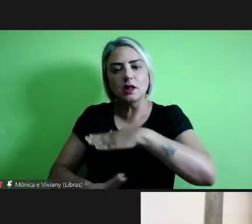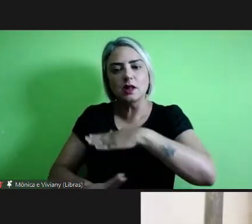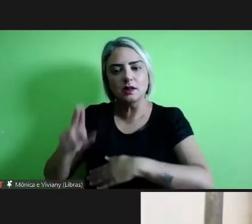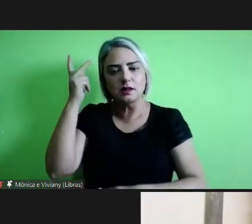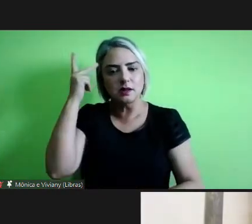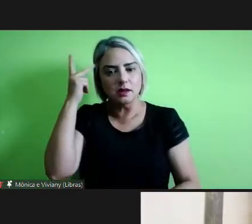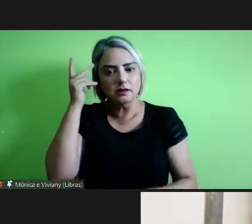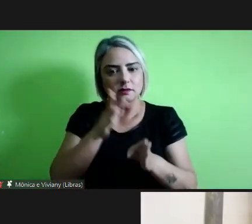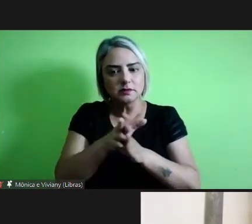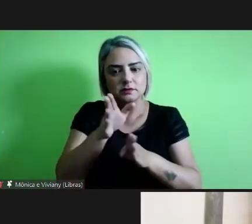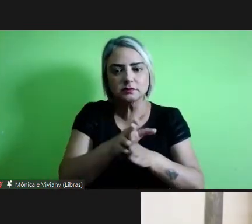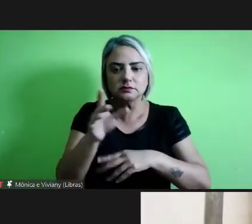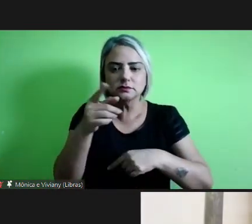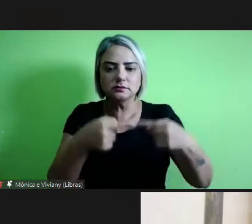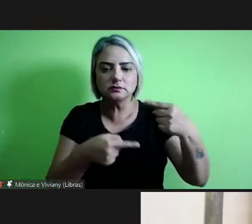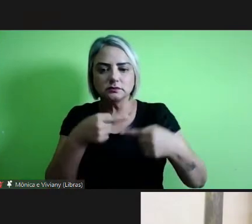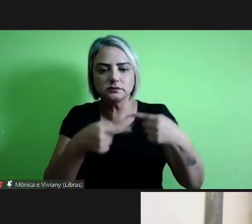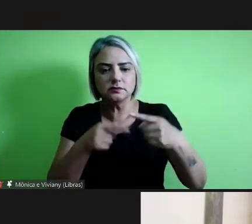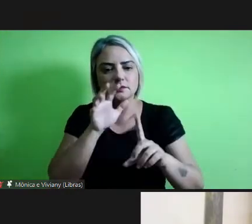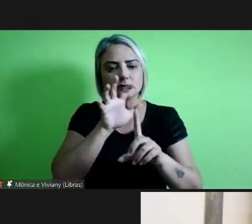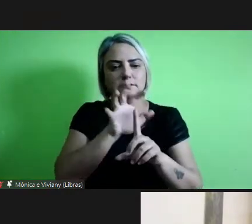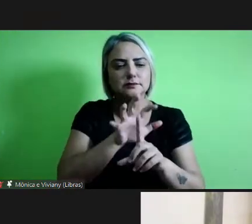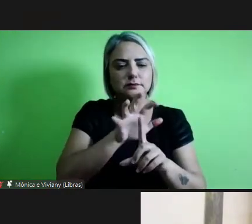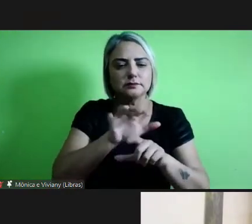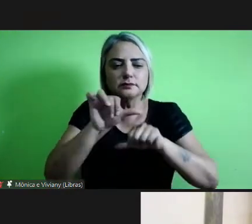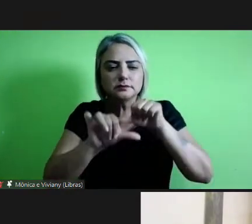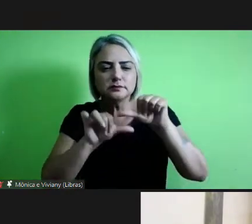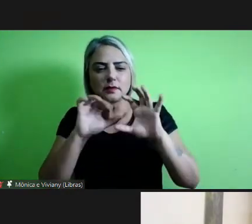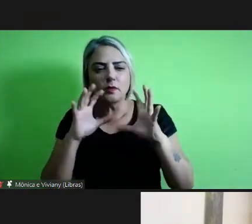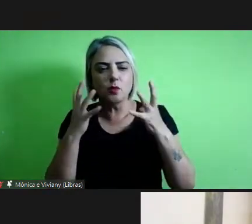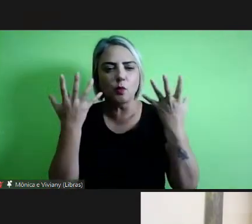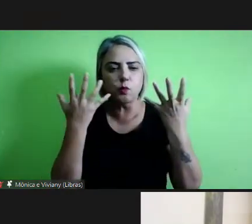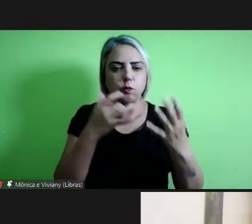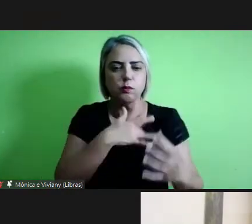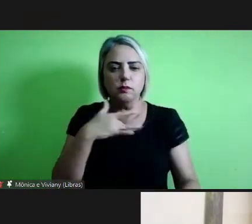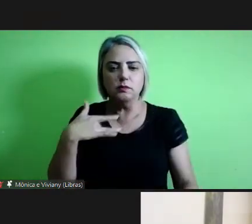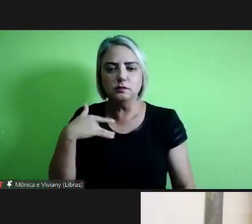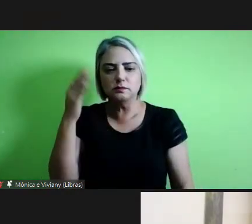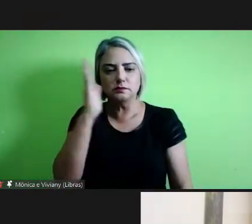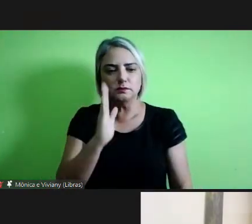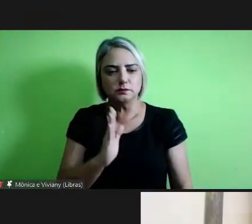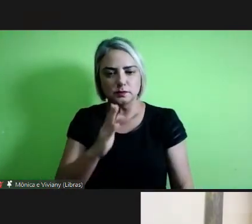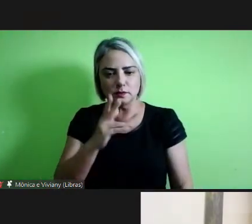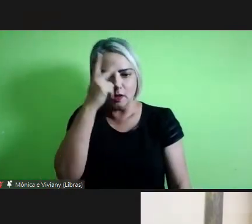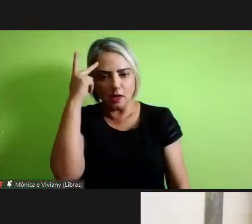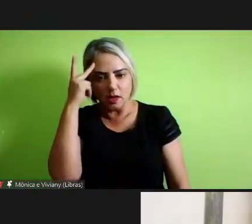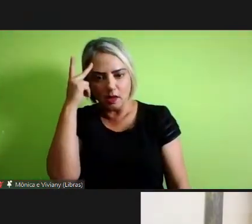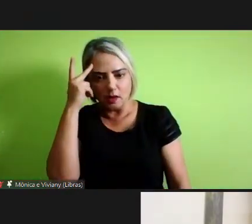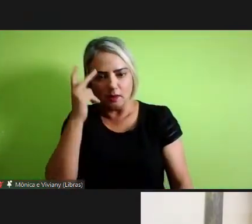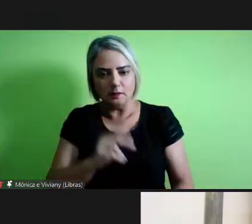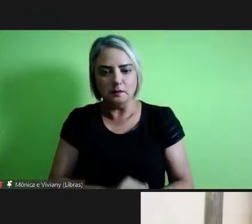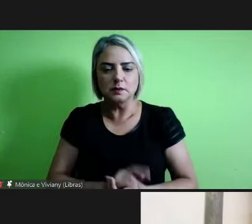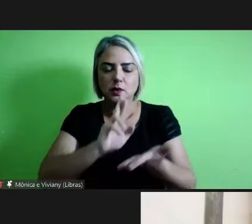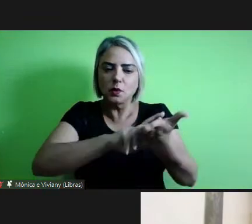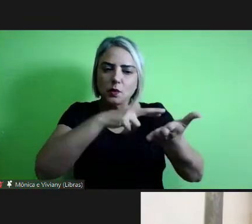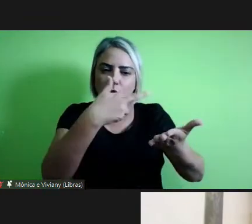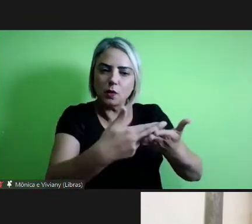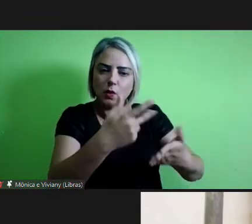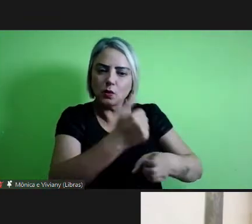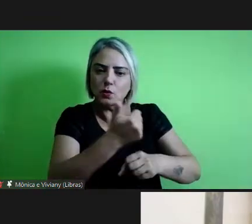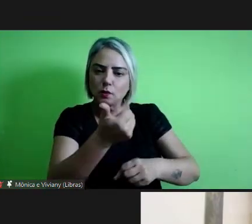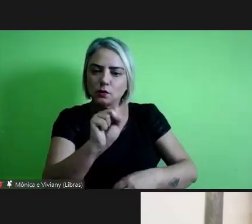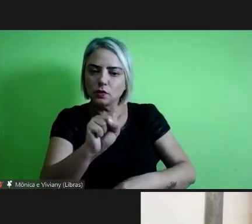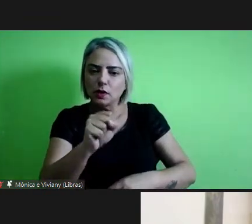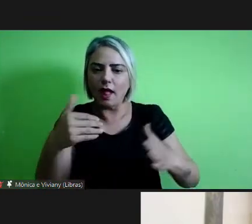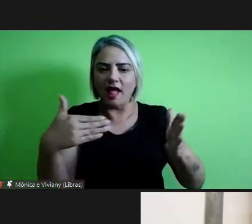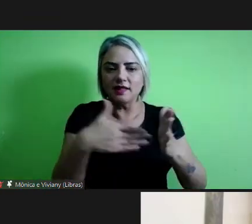she's in her doctorate thesis in the University of São Paulo. She recommended about information about the climate change and